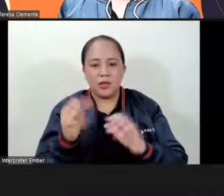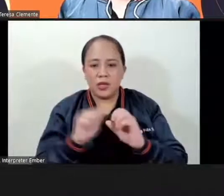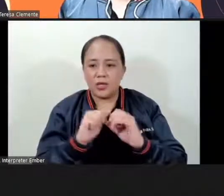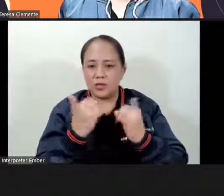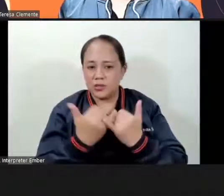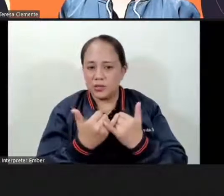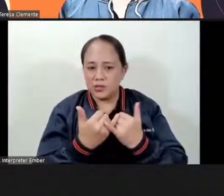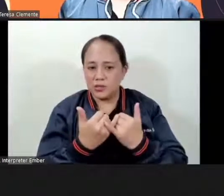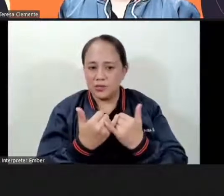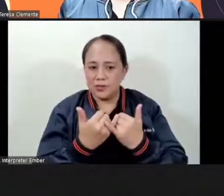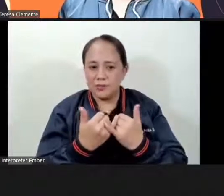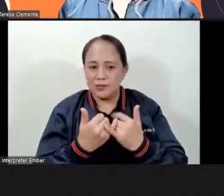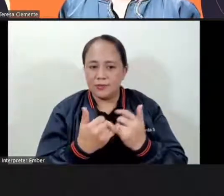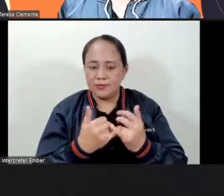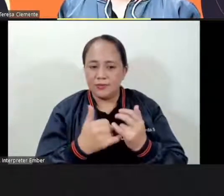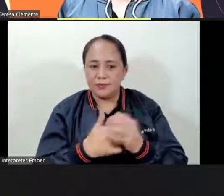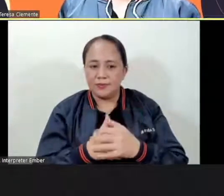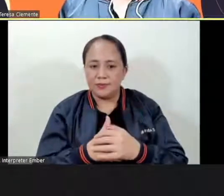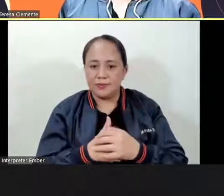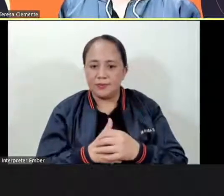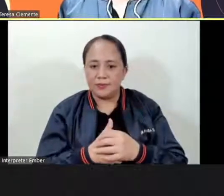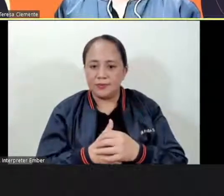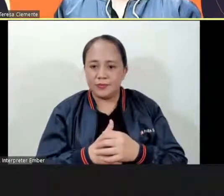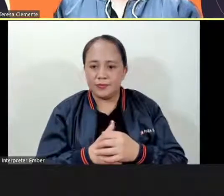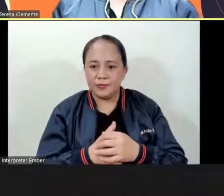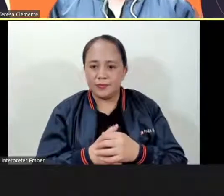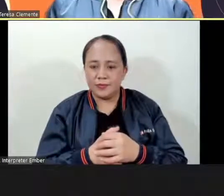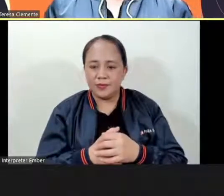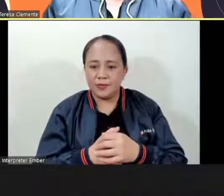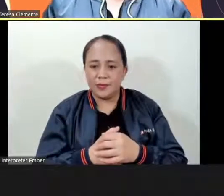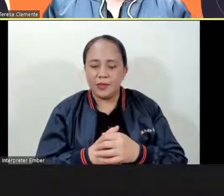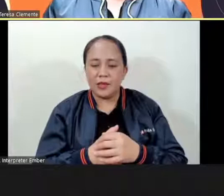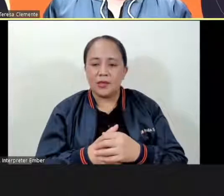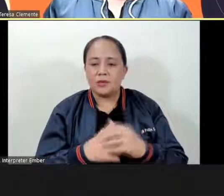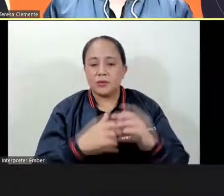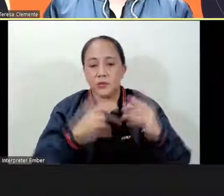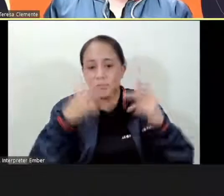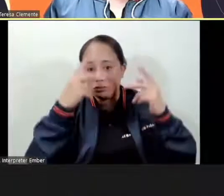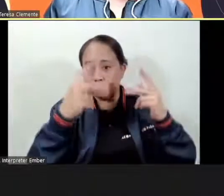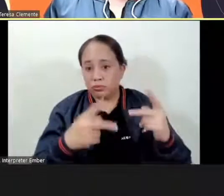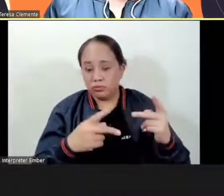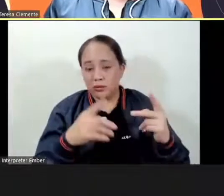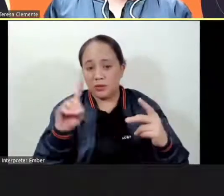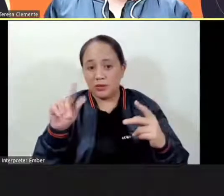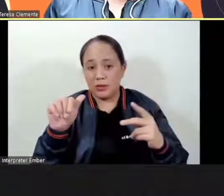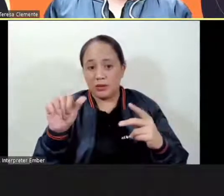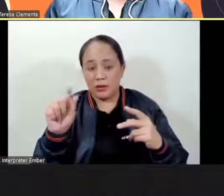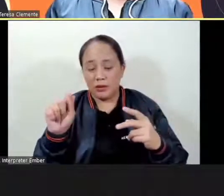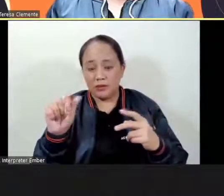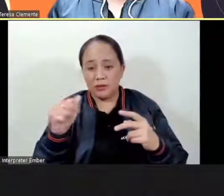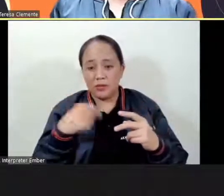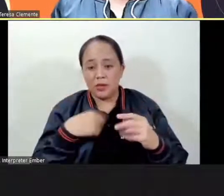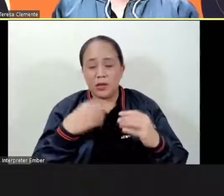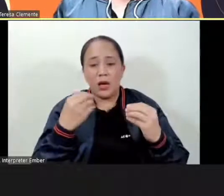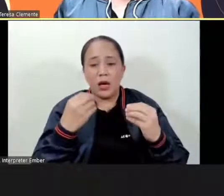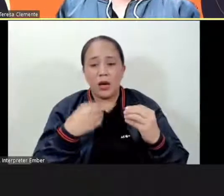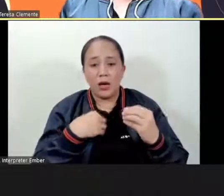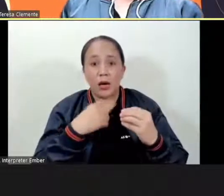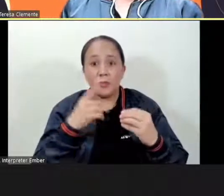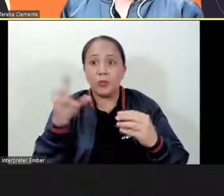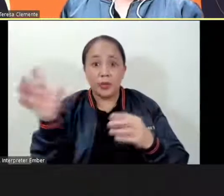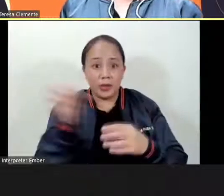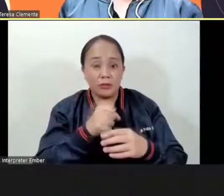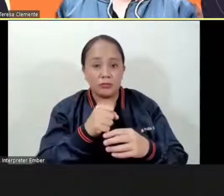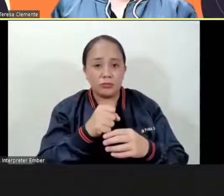can we share it to the other agencies? Okay. So yung web-based database, nakakakuha tayo din ng real-time data, and so